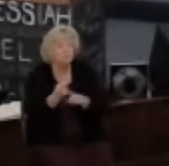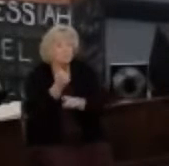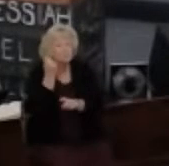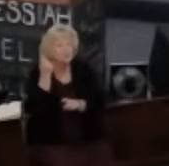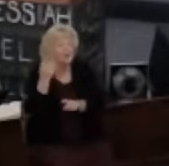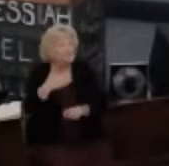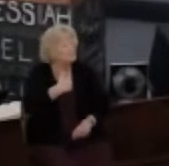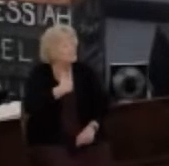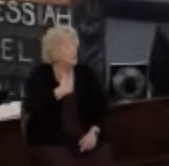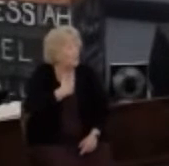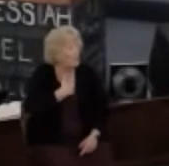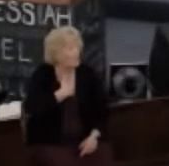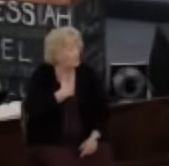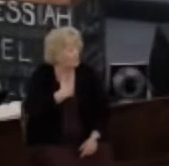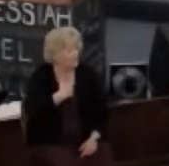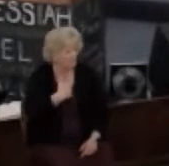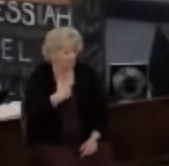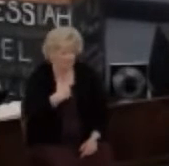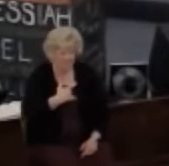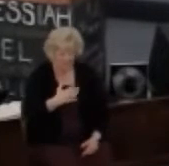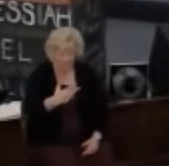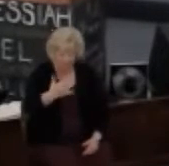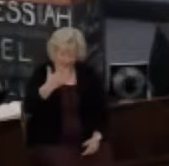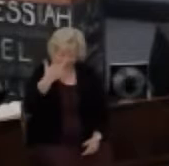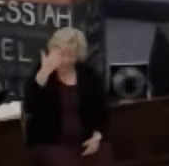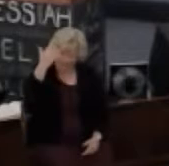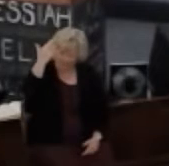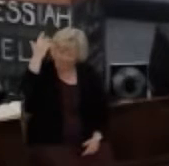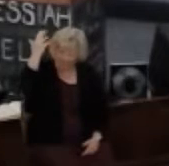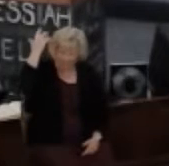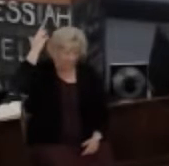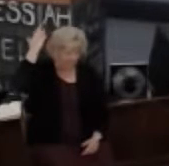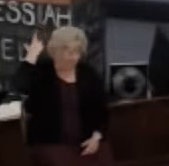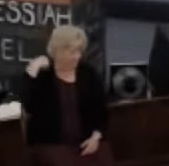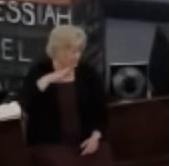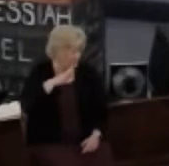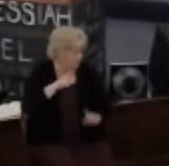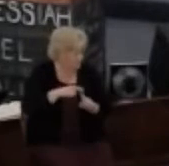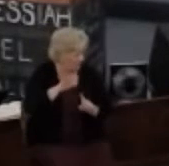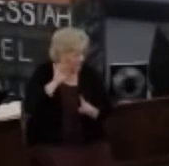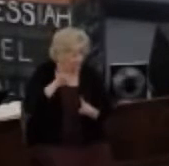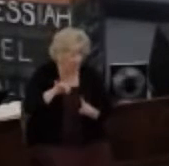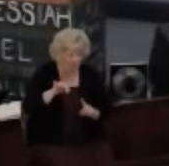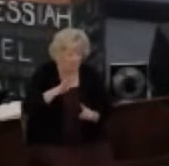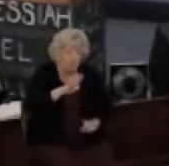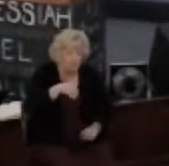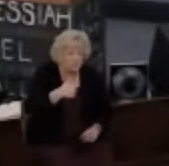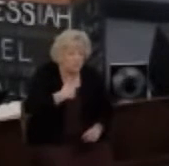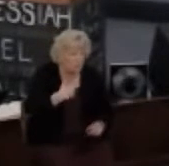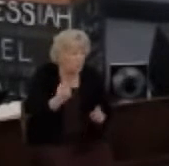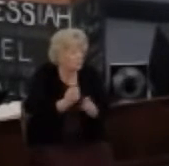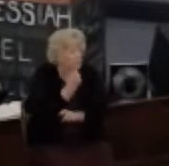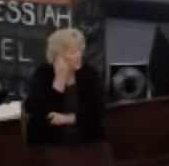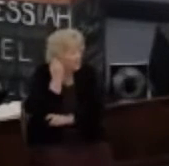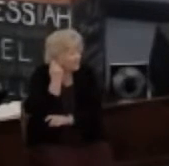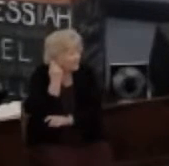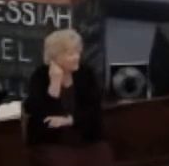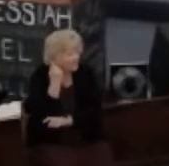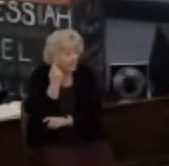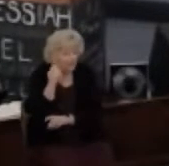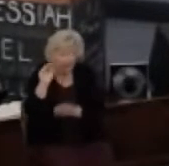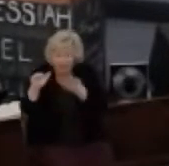Man, that sounds like an archaic word almost. I haven't heard that for a long time. Soul winning. Be committed to